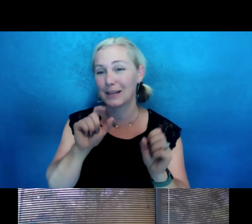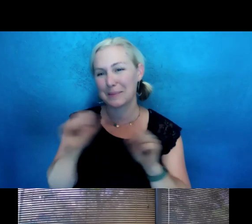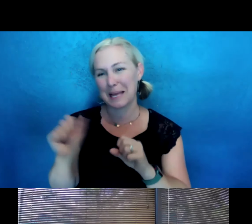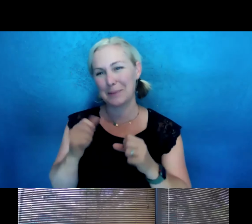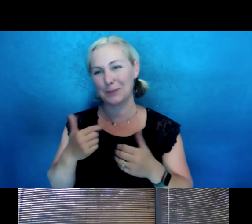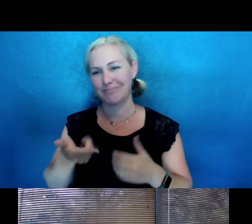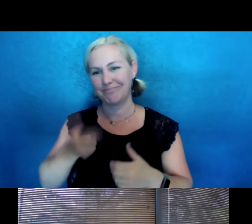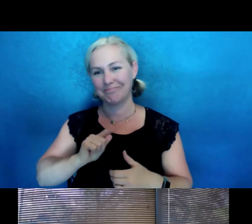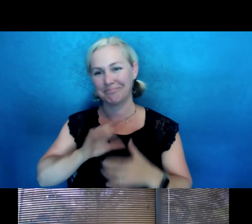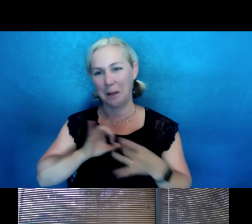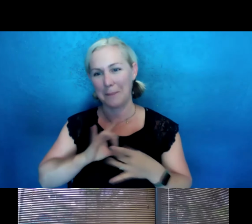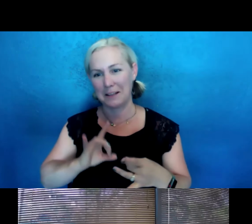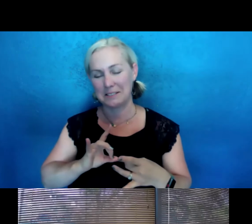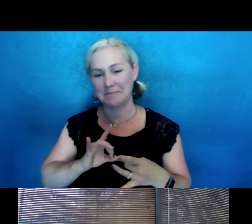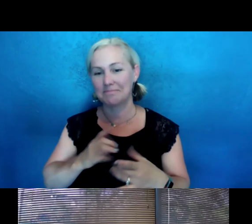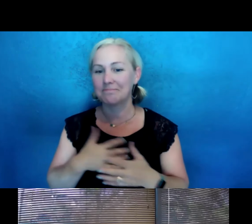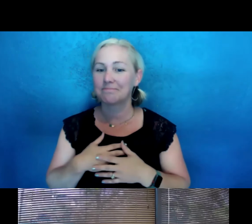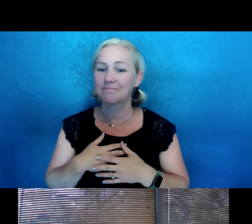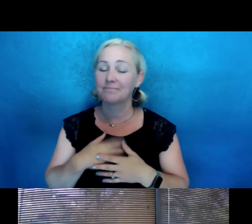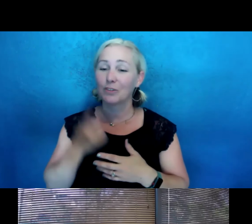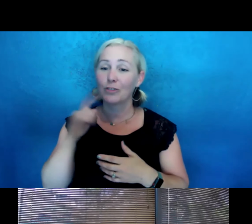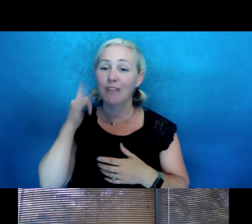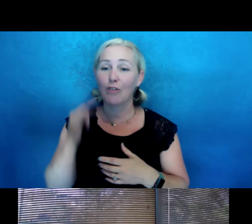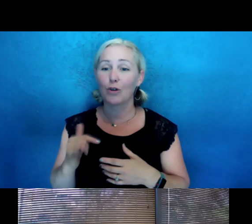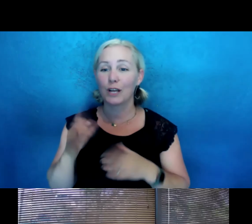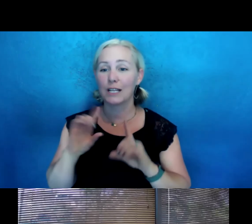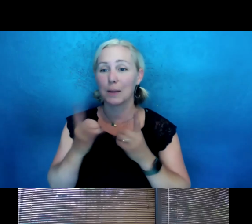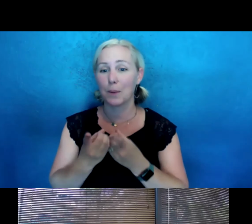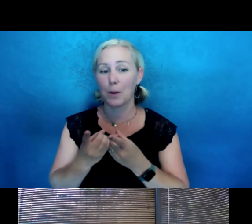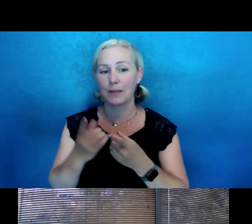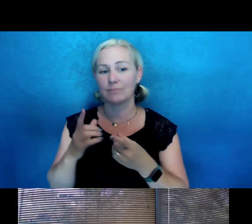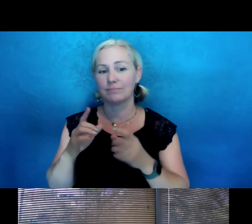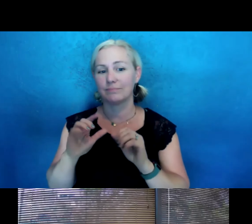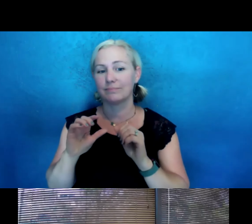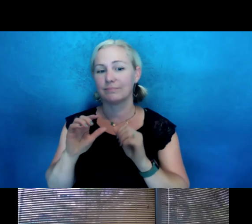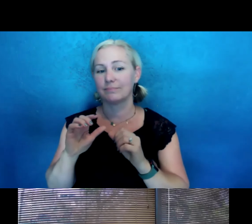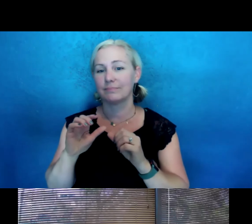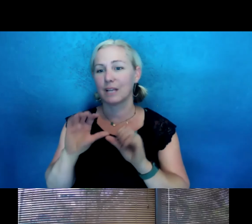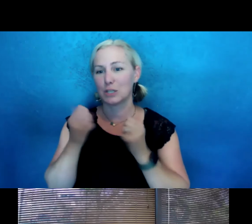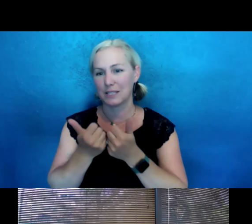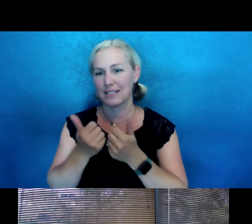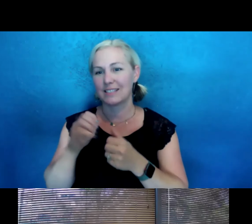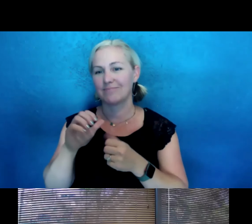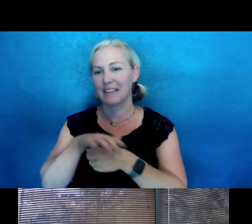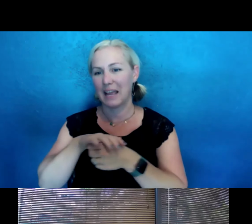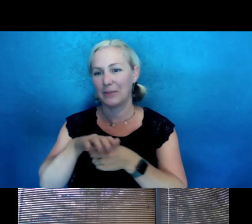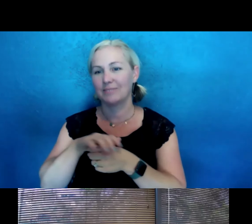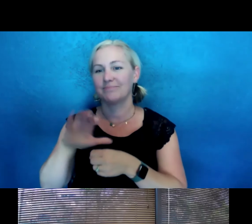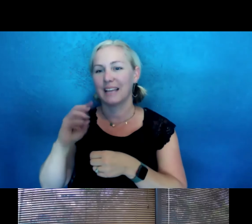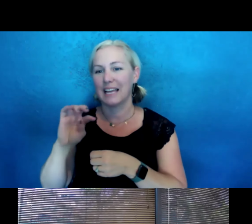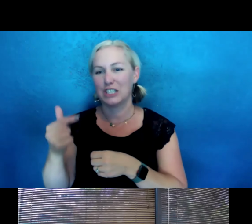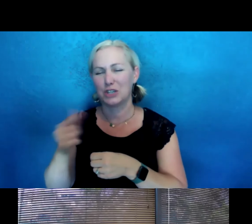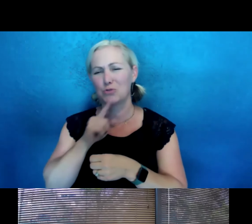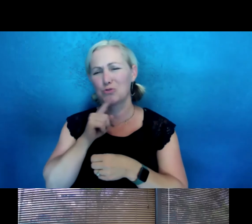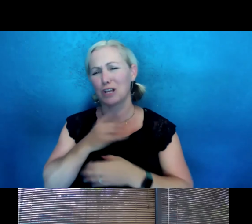comments. On behalf of the California Association of Area Agencies on Aging, we're really delighted to be part of this